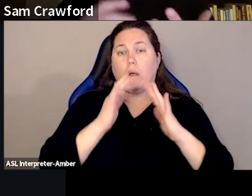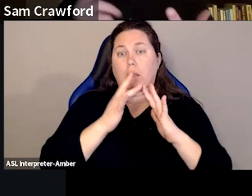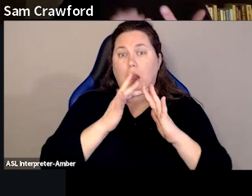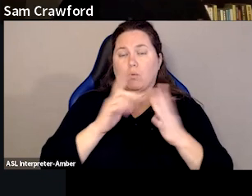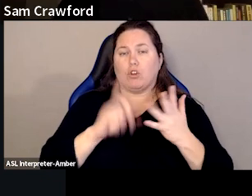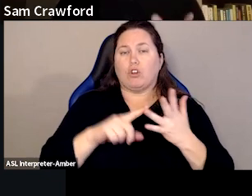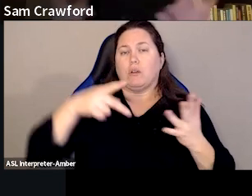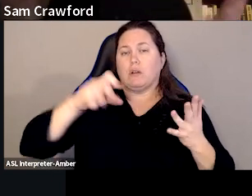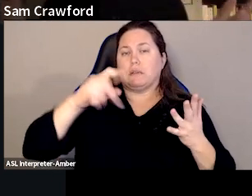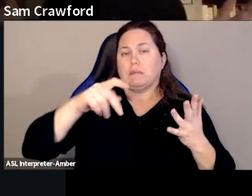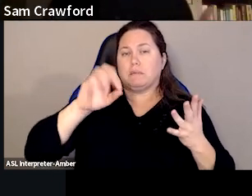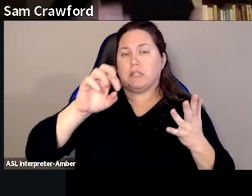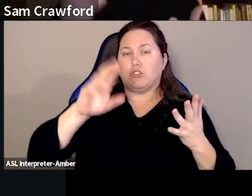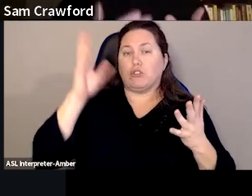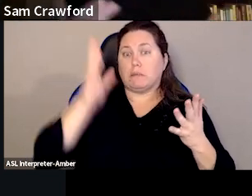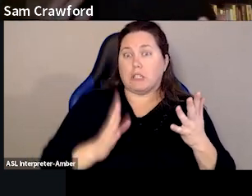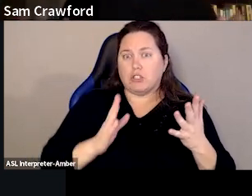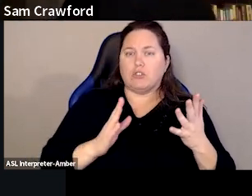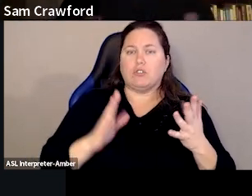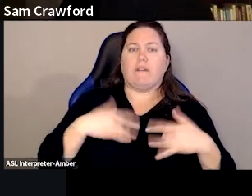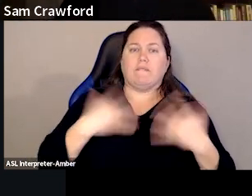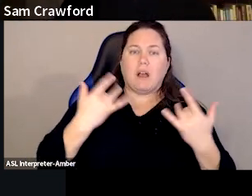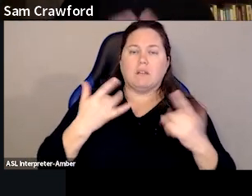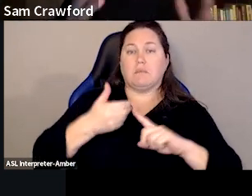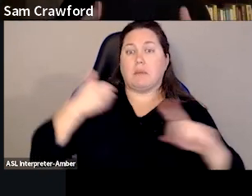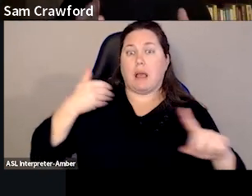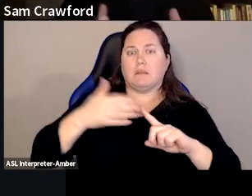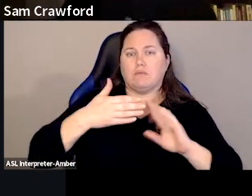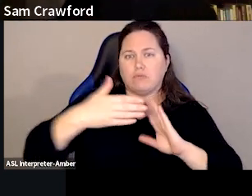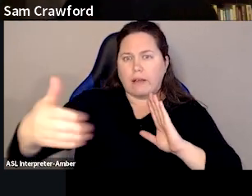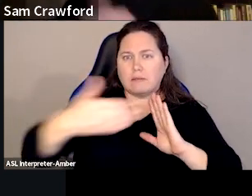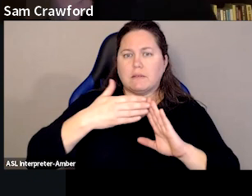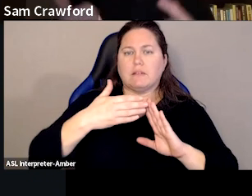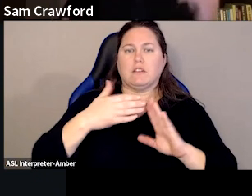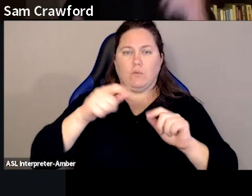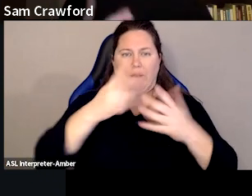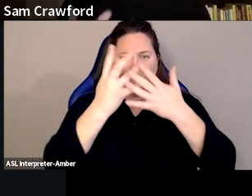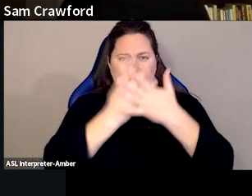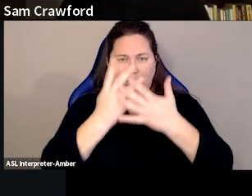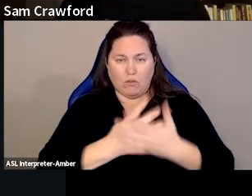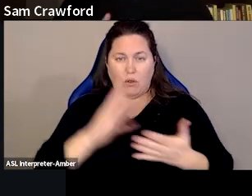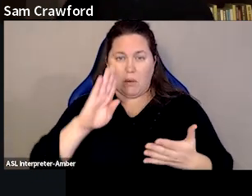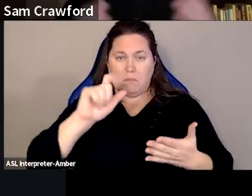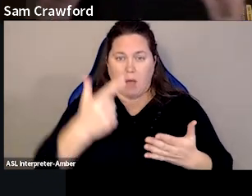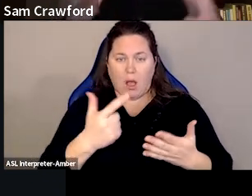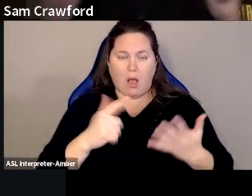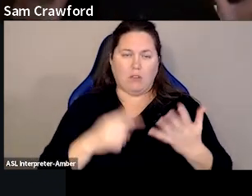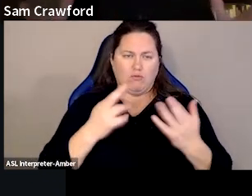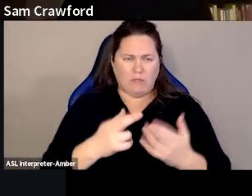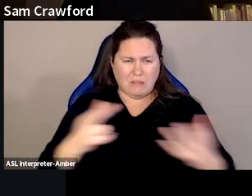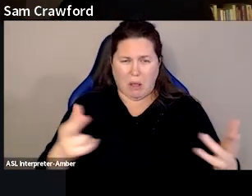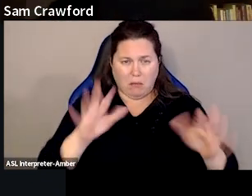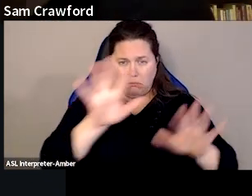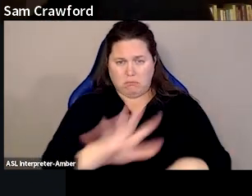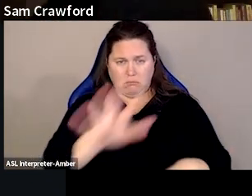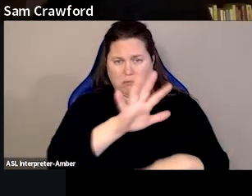there, all the events. You've probably seen it. We've got past and present, and it's filterable. We've got blogs, we've got resources, and it looks great